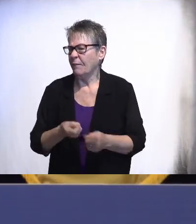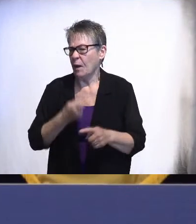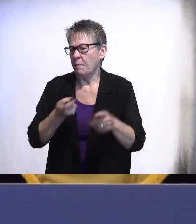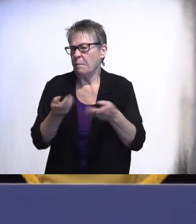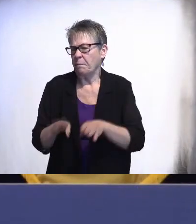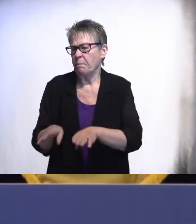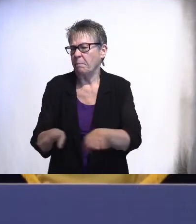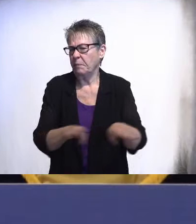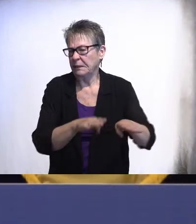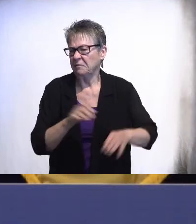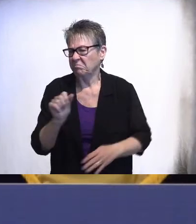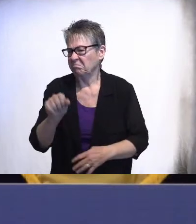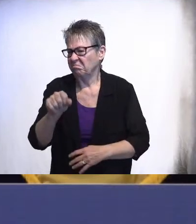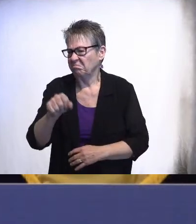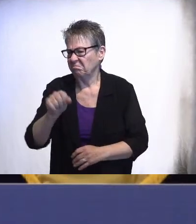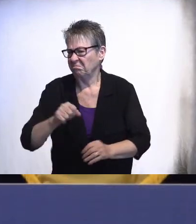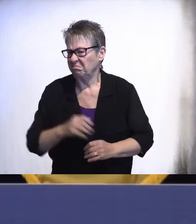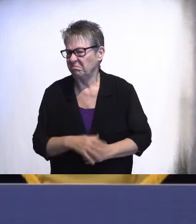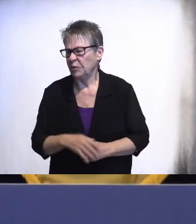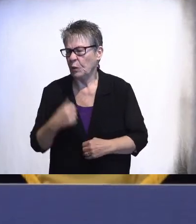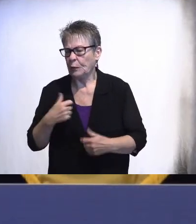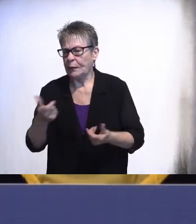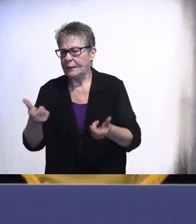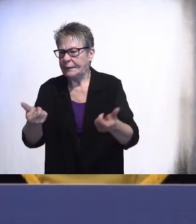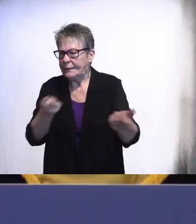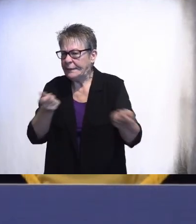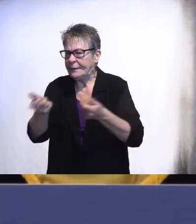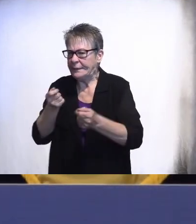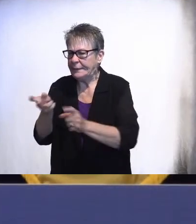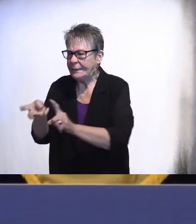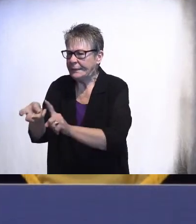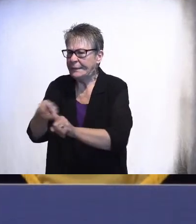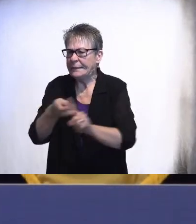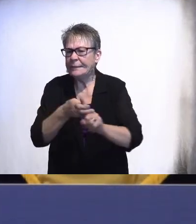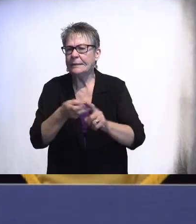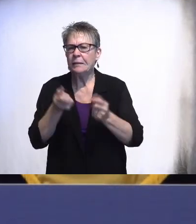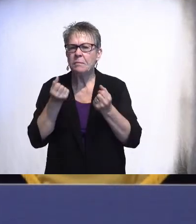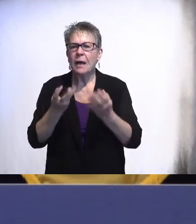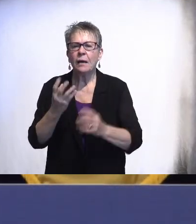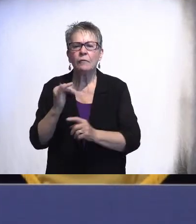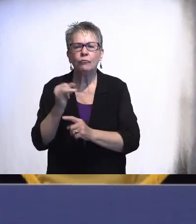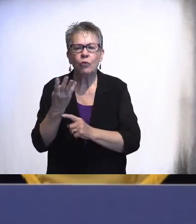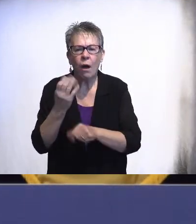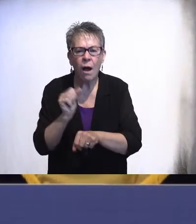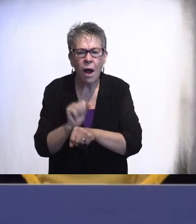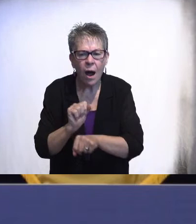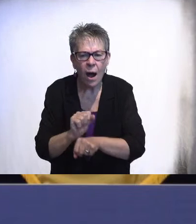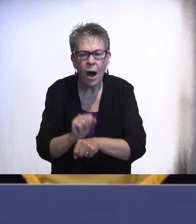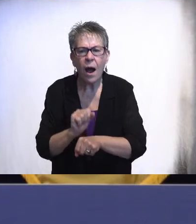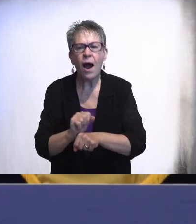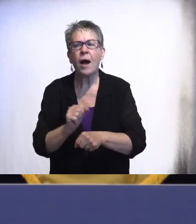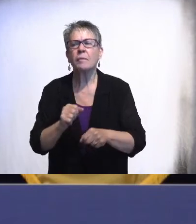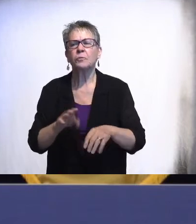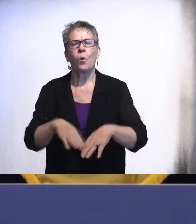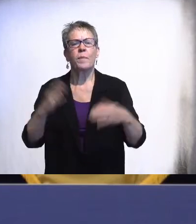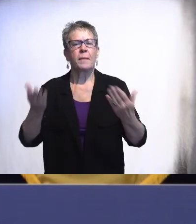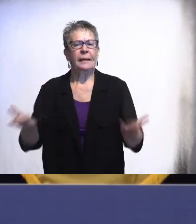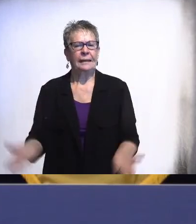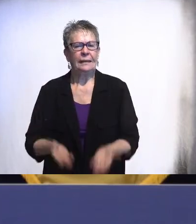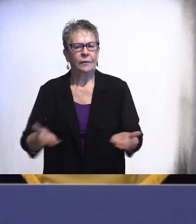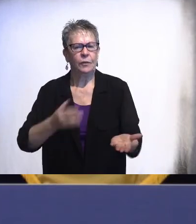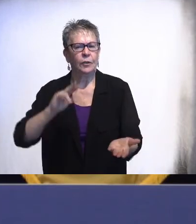to attract as many of the jobs related to that industry in New Jersey. And we've had pretty good success at that. It's